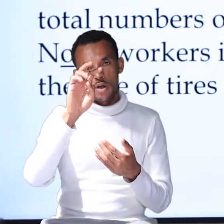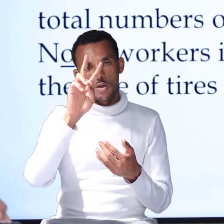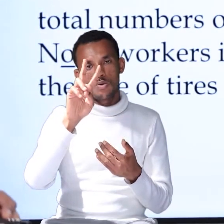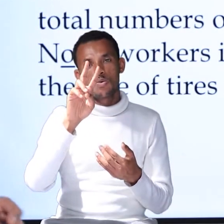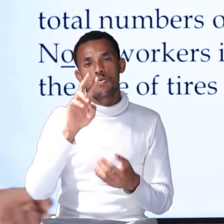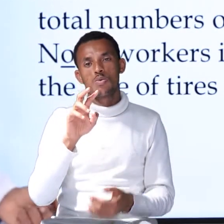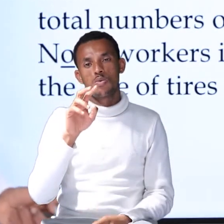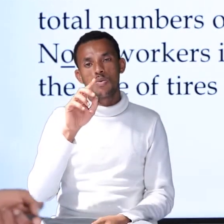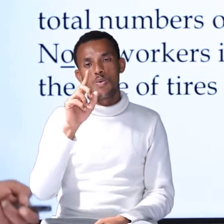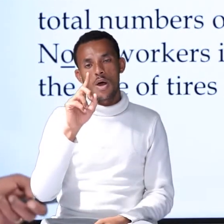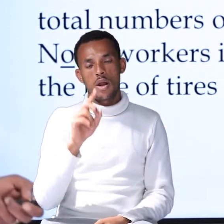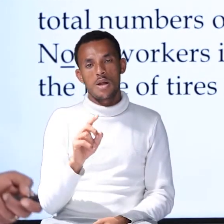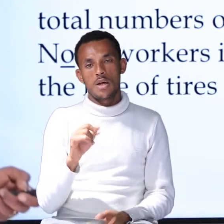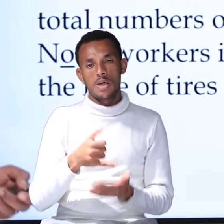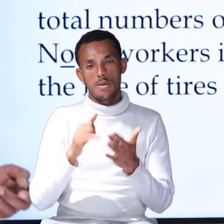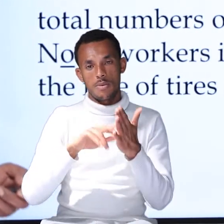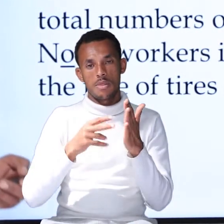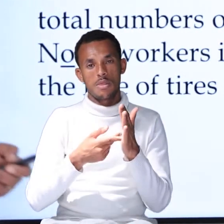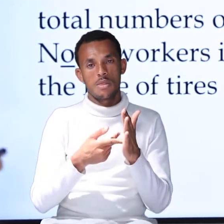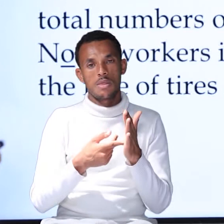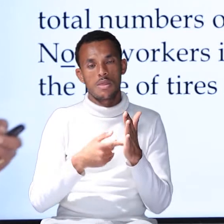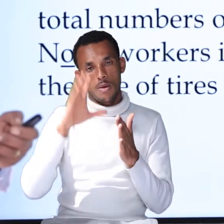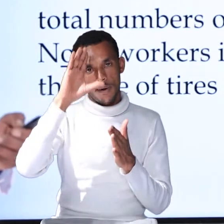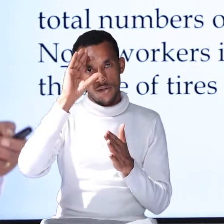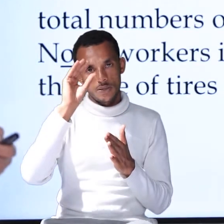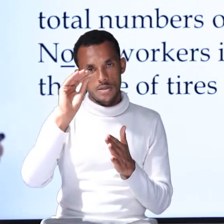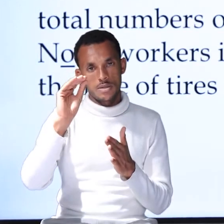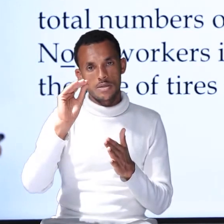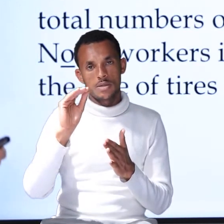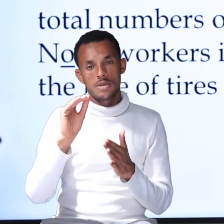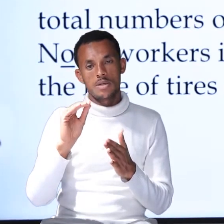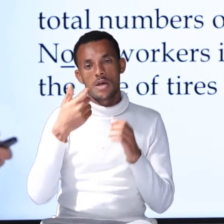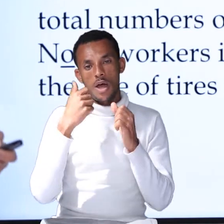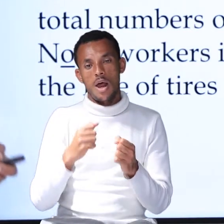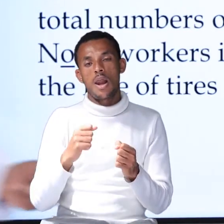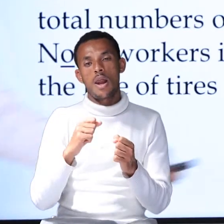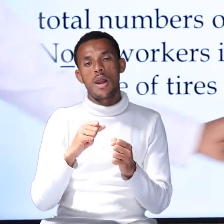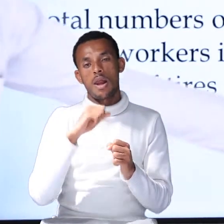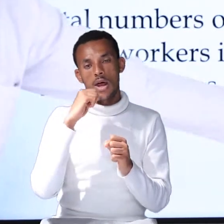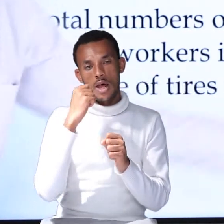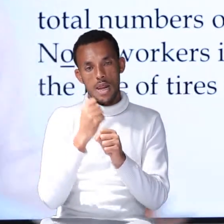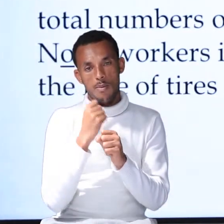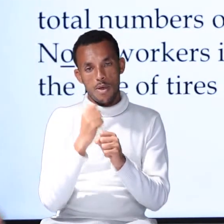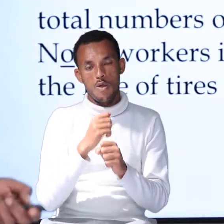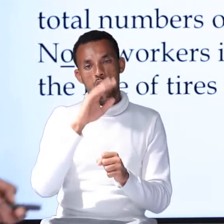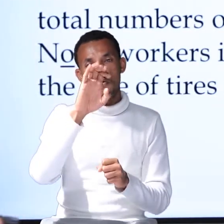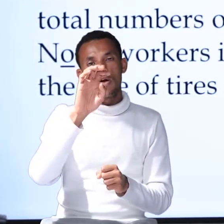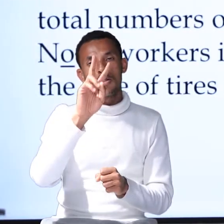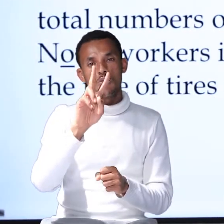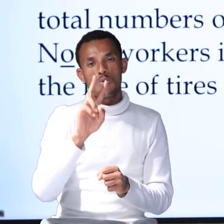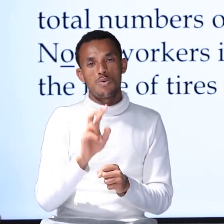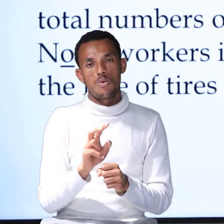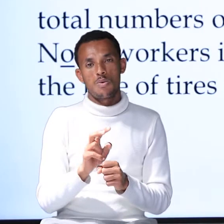1. So what does it mean? A person can repair at least 42, an average